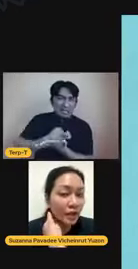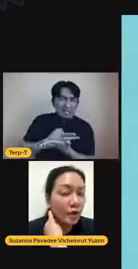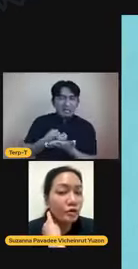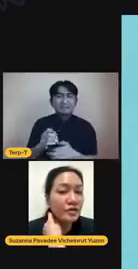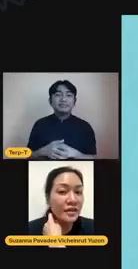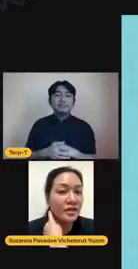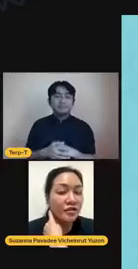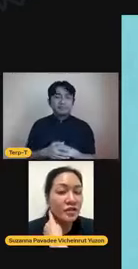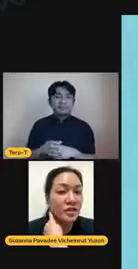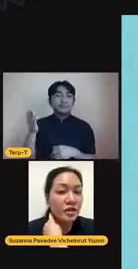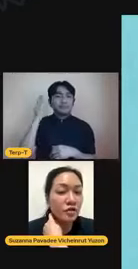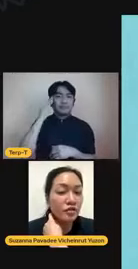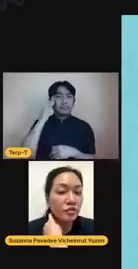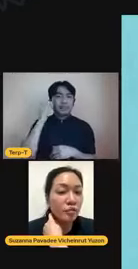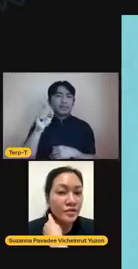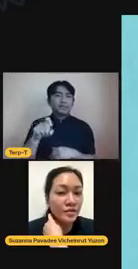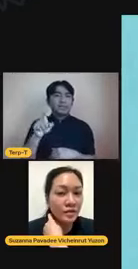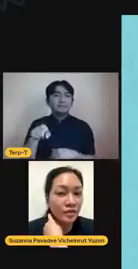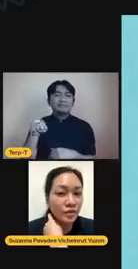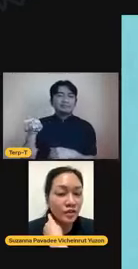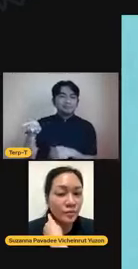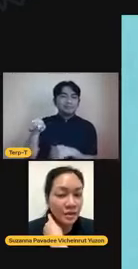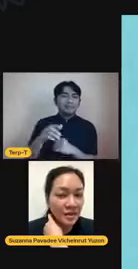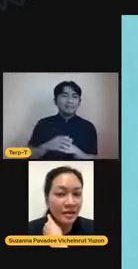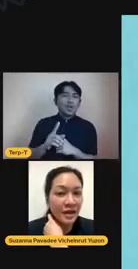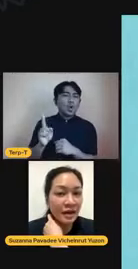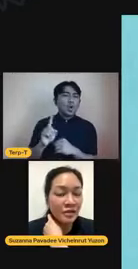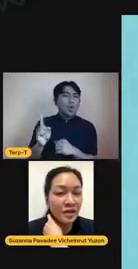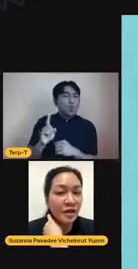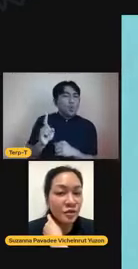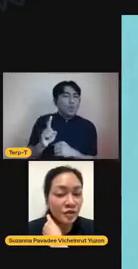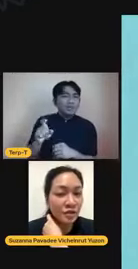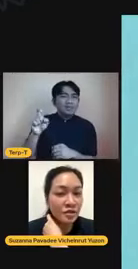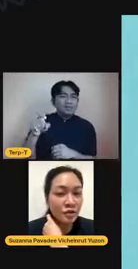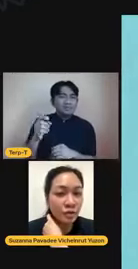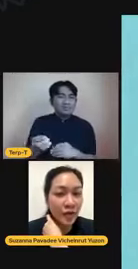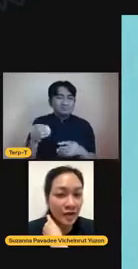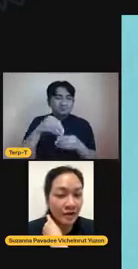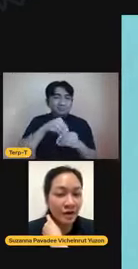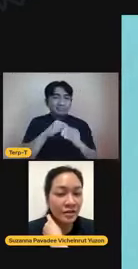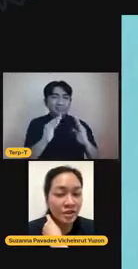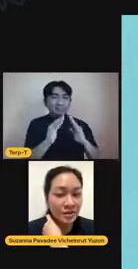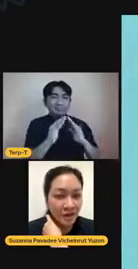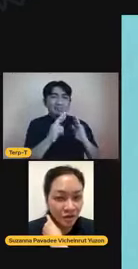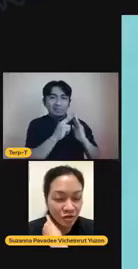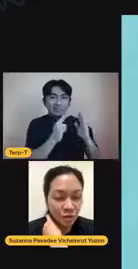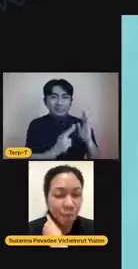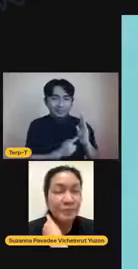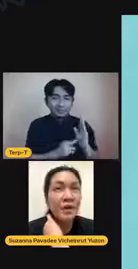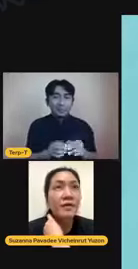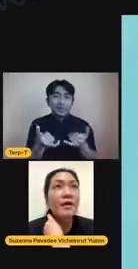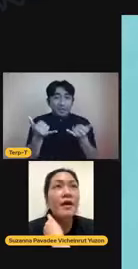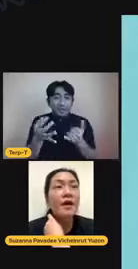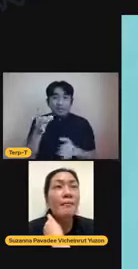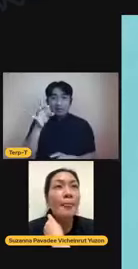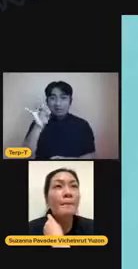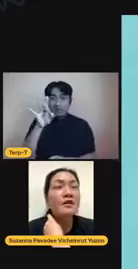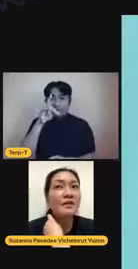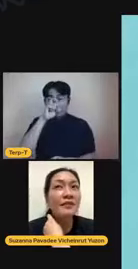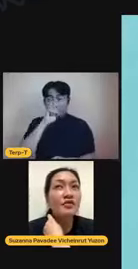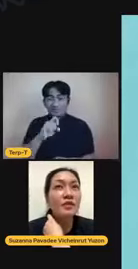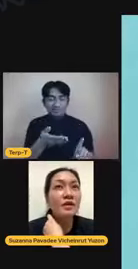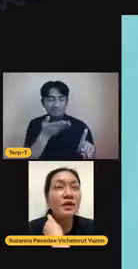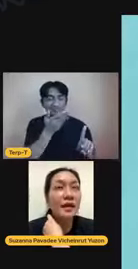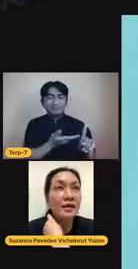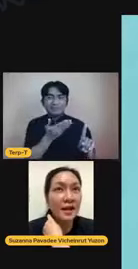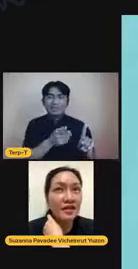She really knows that, you know, she knows what should be done in the house. And actually, Johanna, now that she's 8 years old,